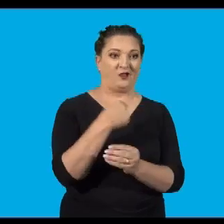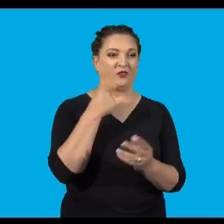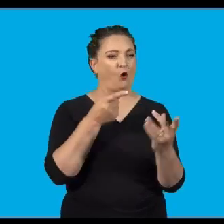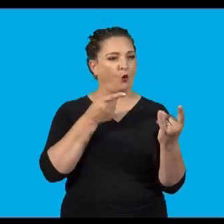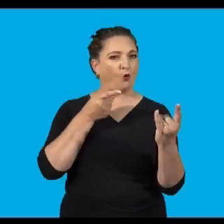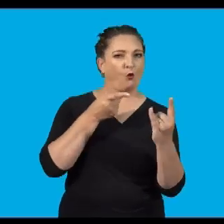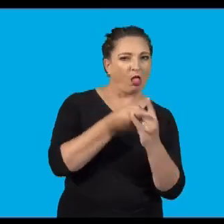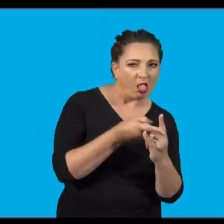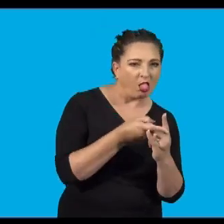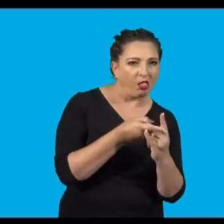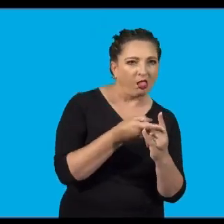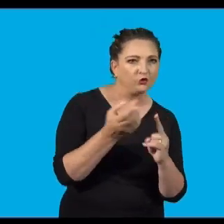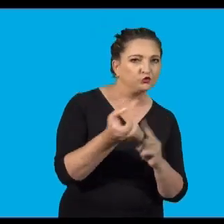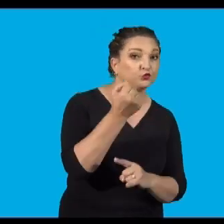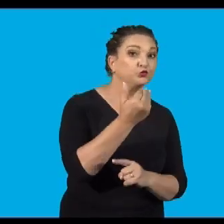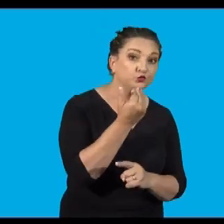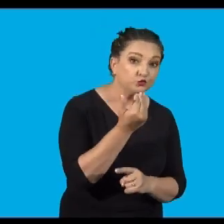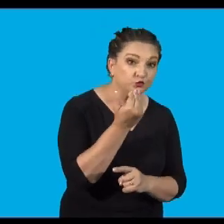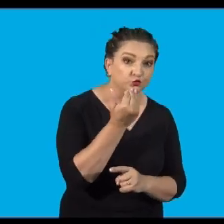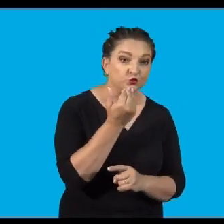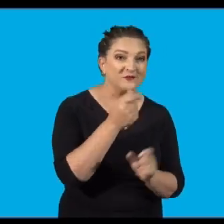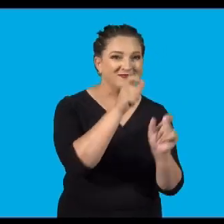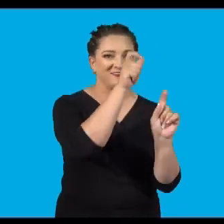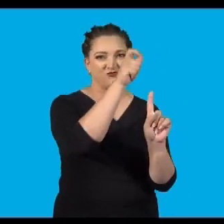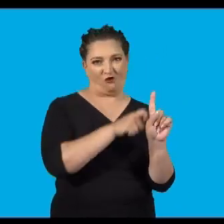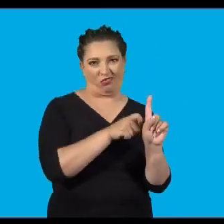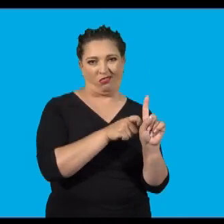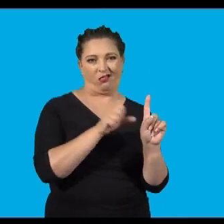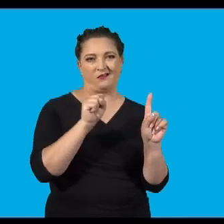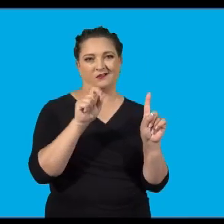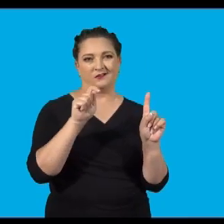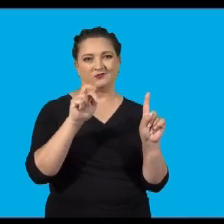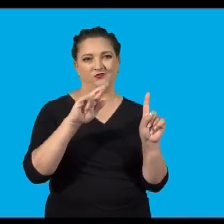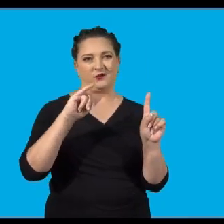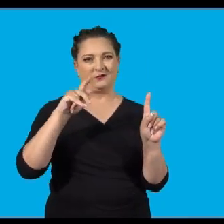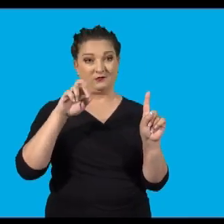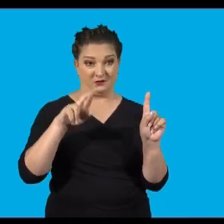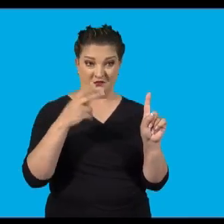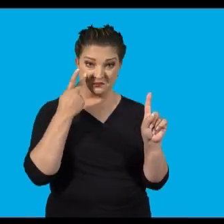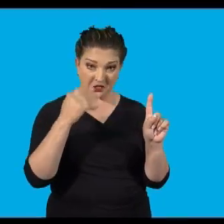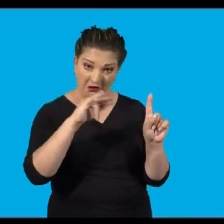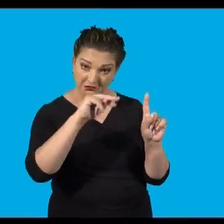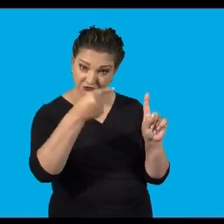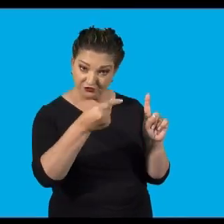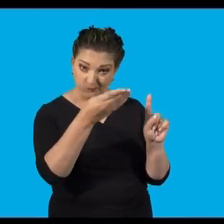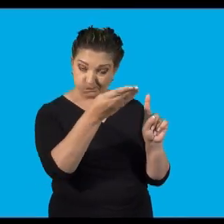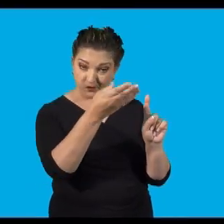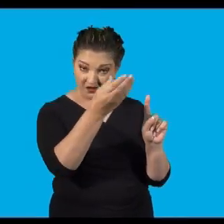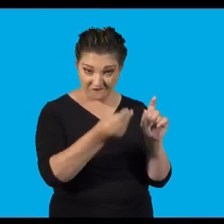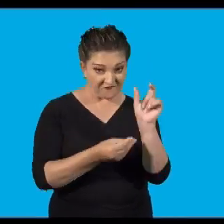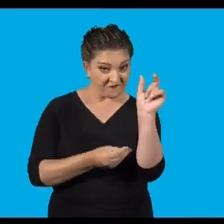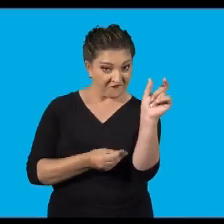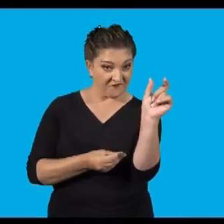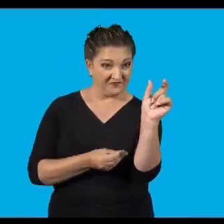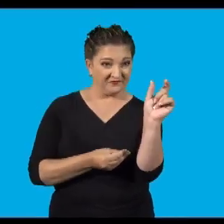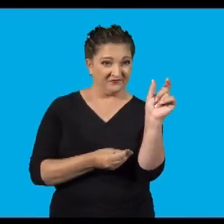is being scored by the striker. I want you to take note. Can you see you have an ing ending there? Now, see